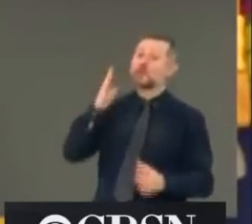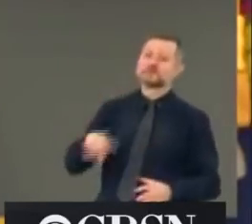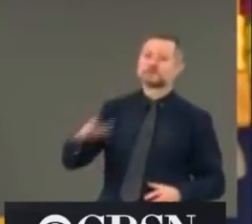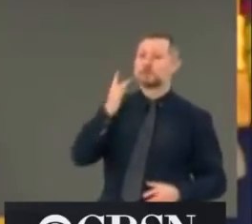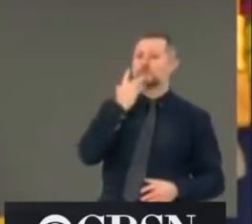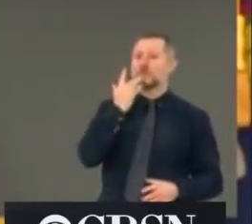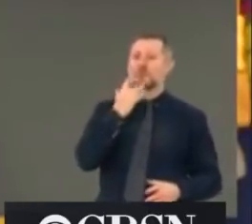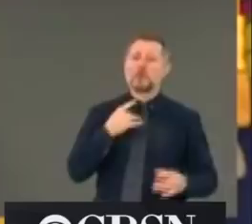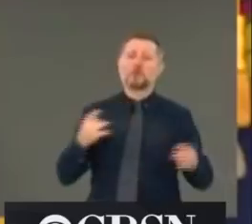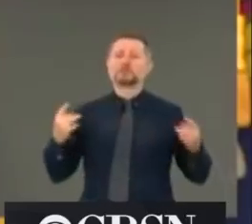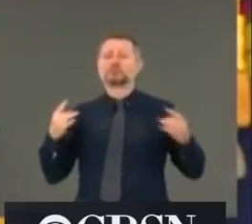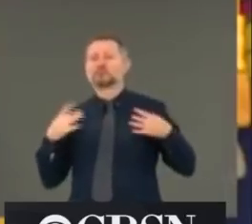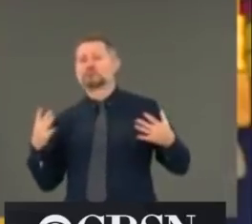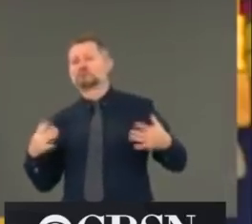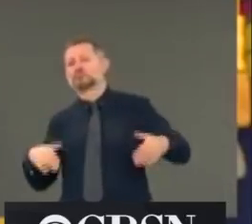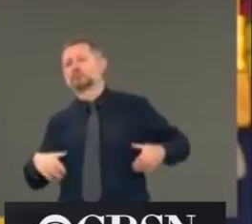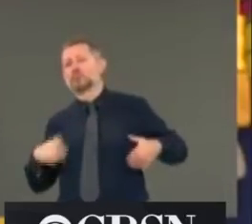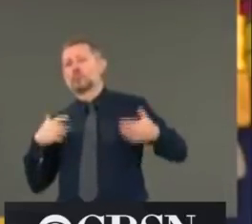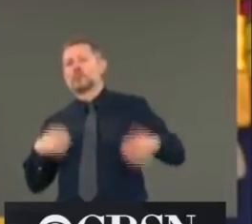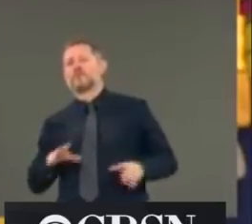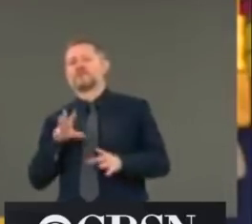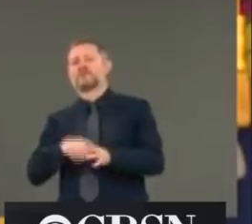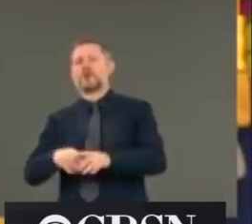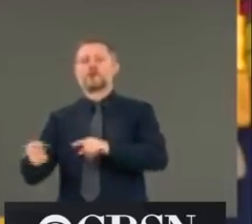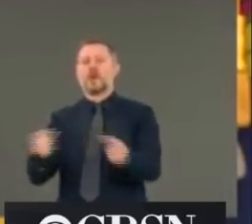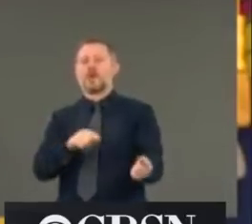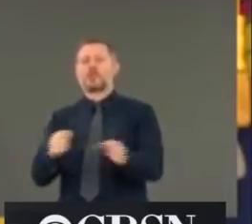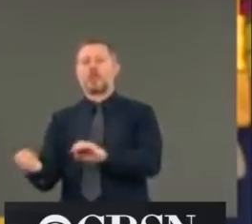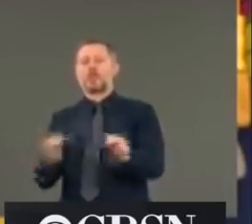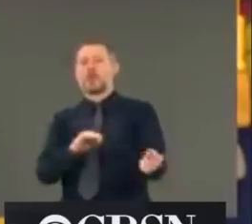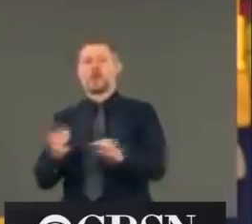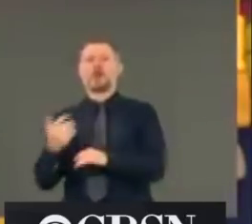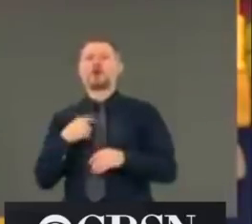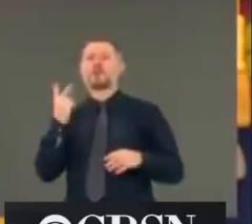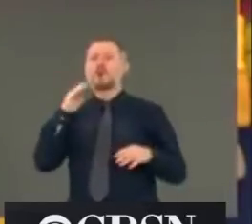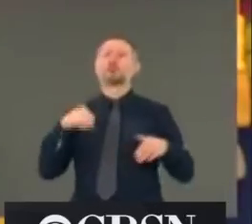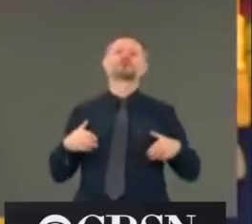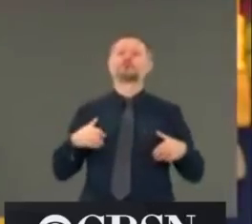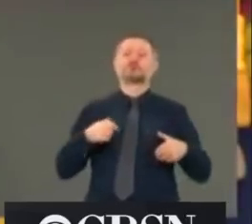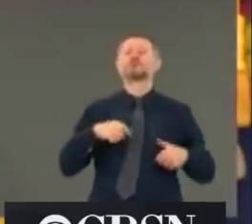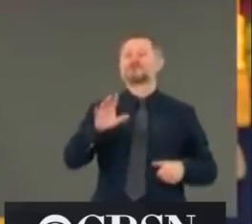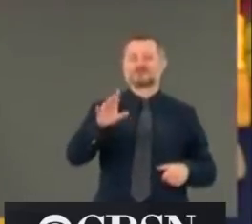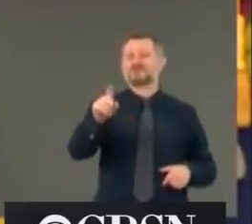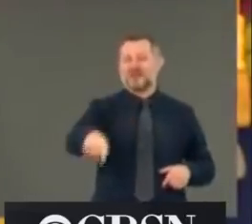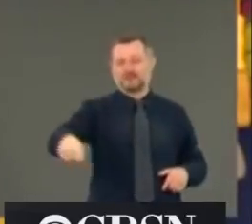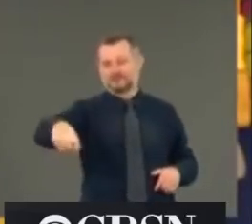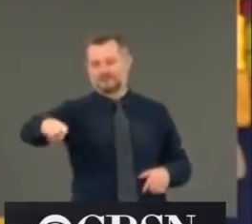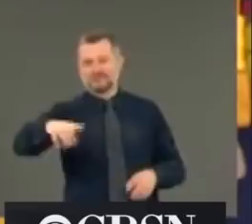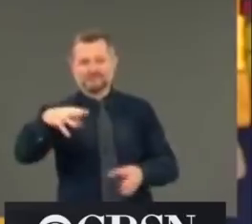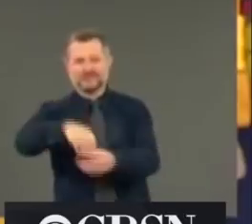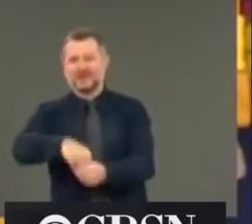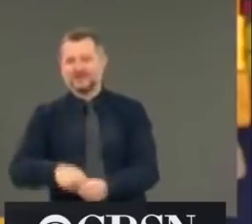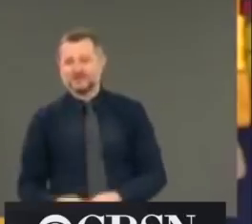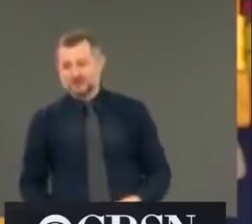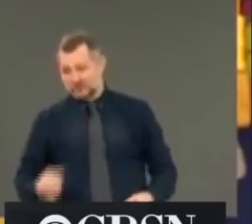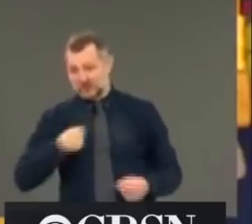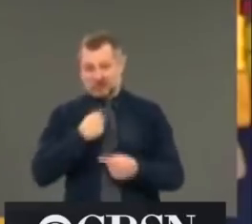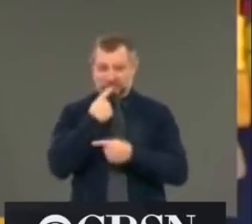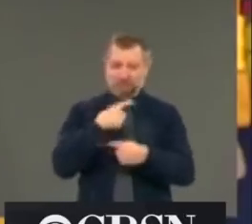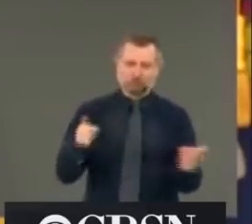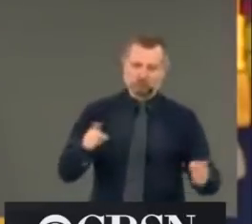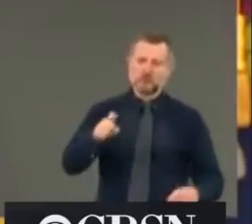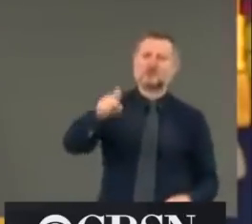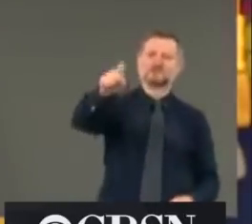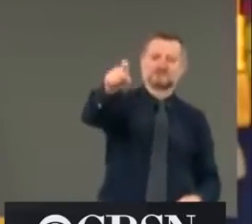because it's going to be a heated conversation. You have to have the conversation. That's what the state's saying. And you have